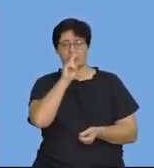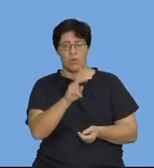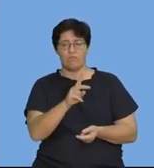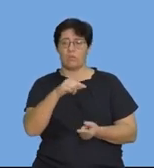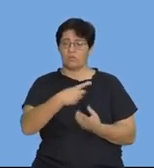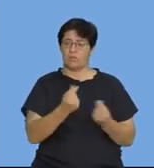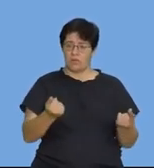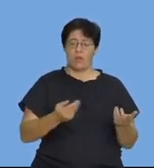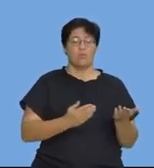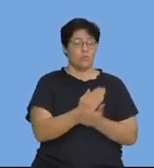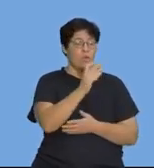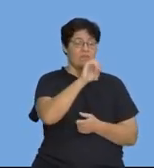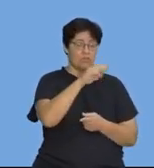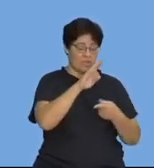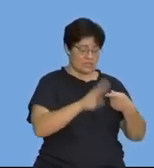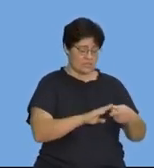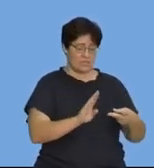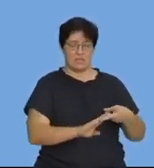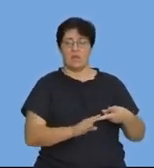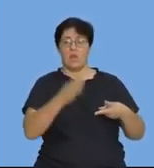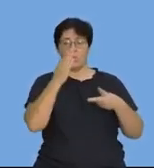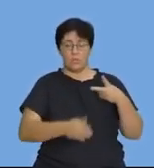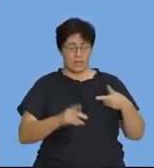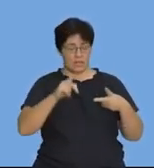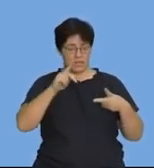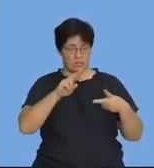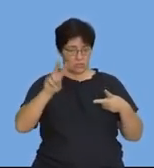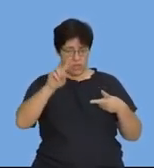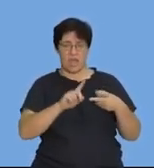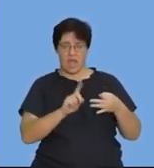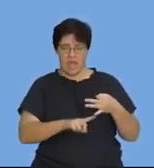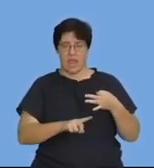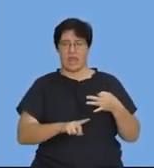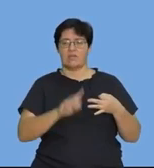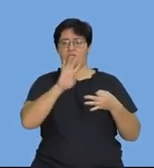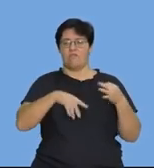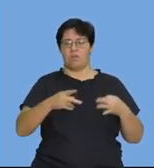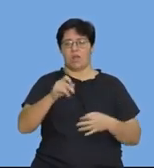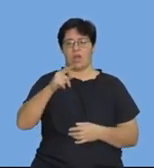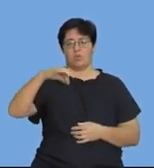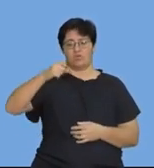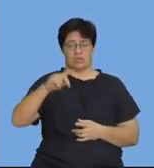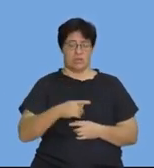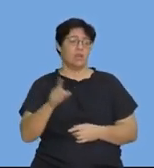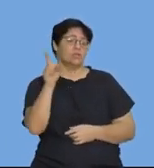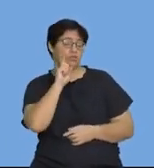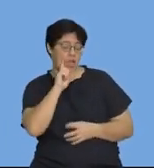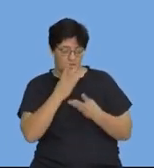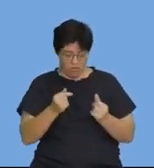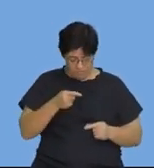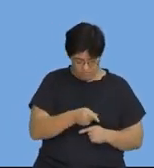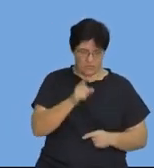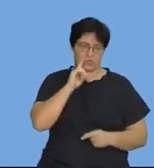by factorizing, completing the square, and the quadratic formula. Always check your solutions. That was